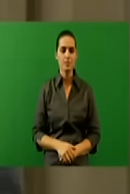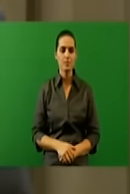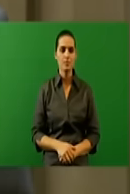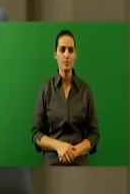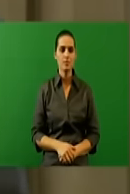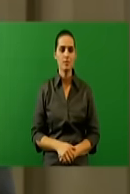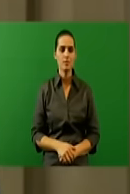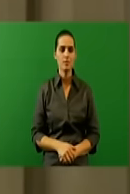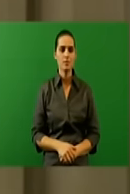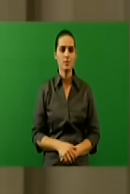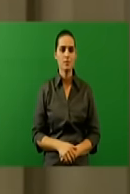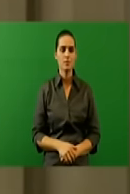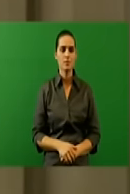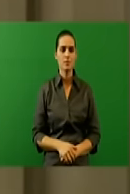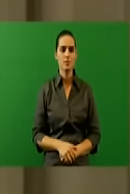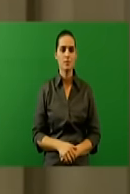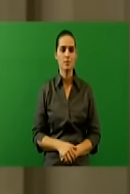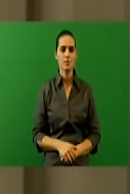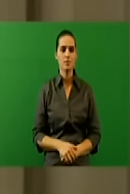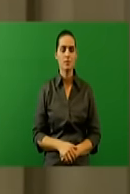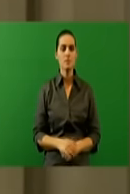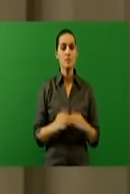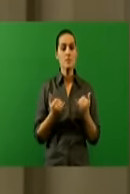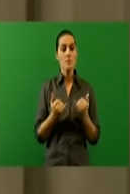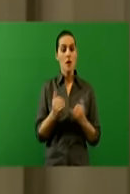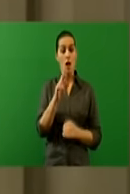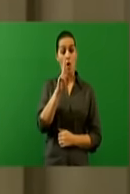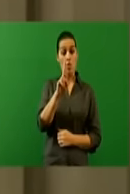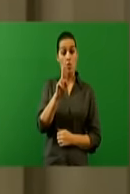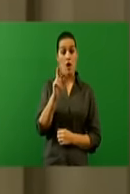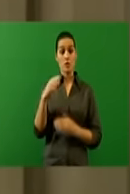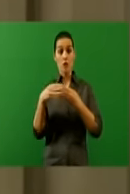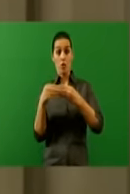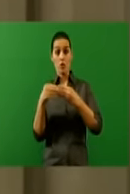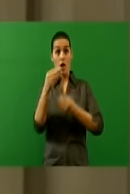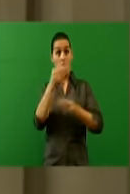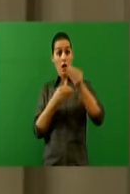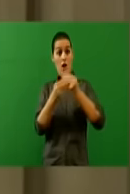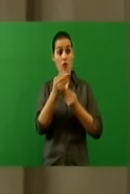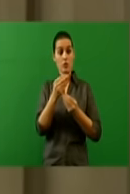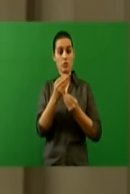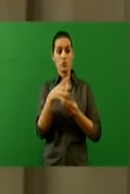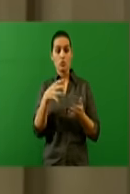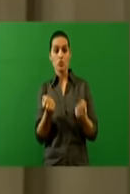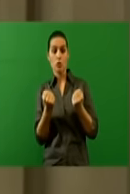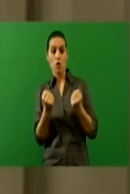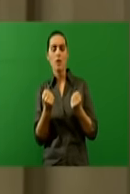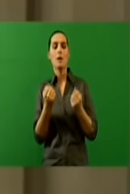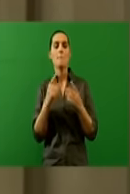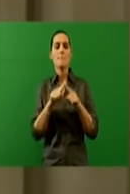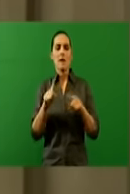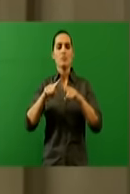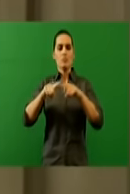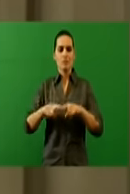buffer to the projections. The rand remains sensitive to both domestic and external developments, and the recent